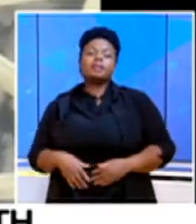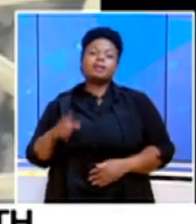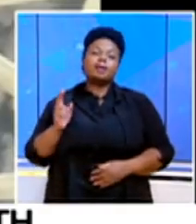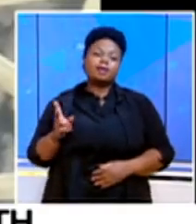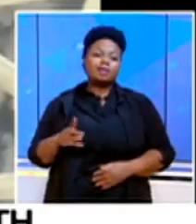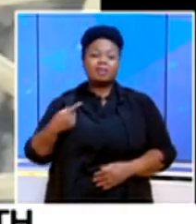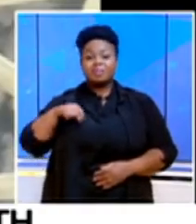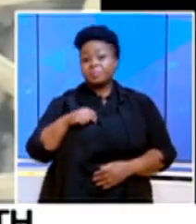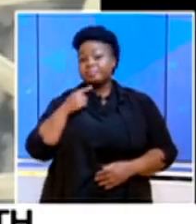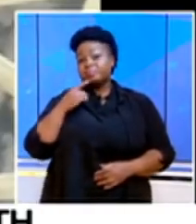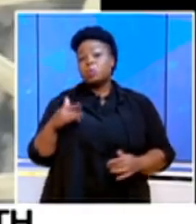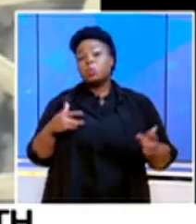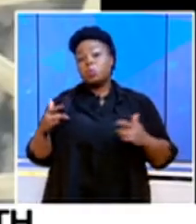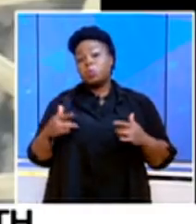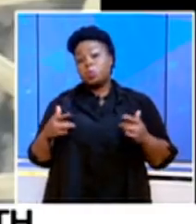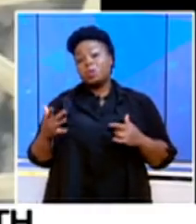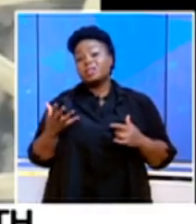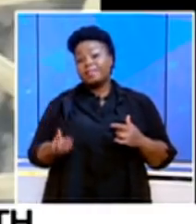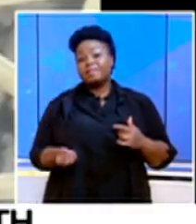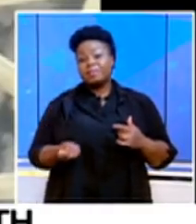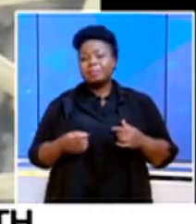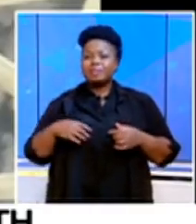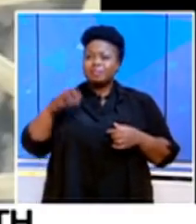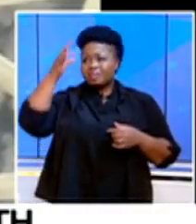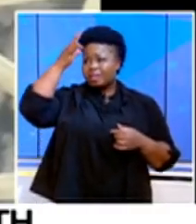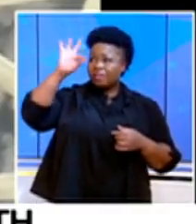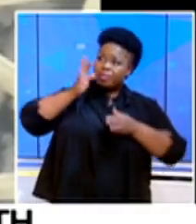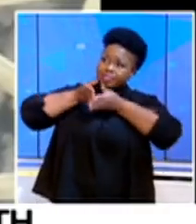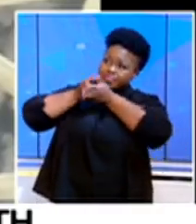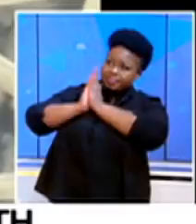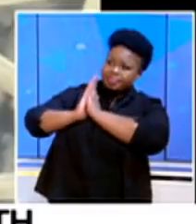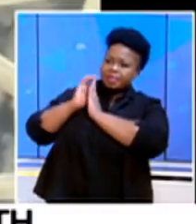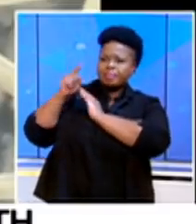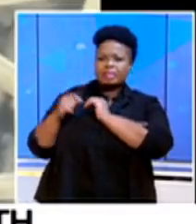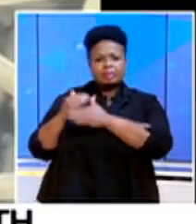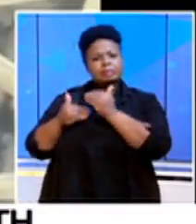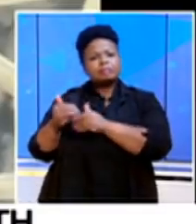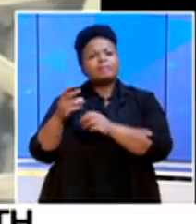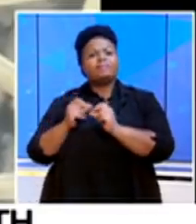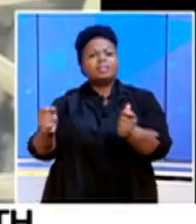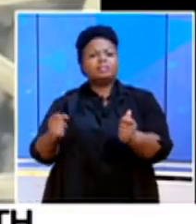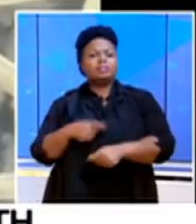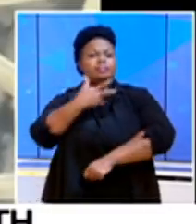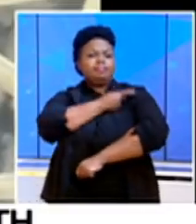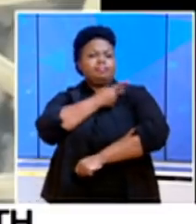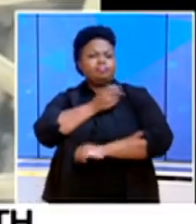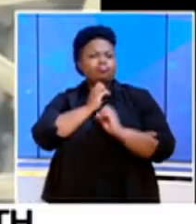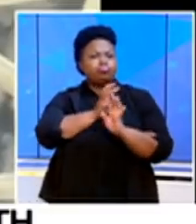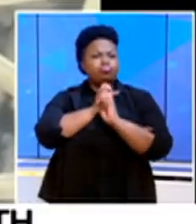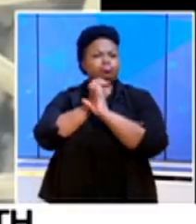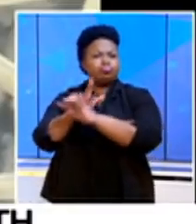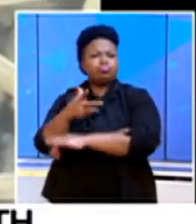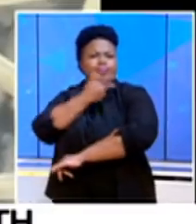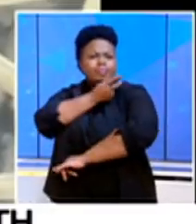expressed concern and urged government to fast-track the rollout of vaccines and make sure that not